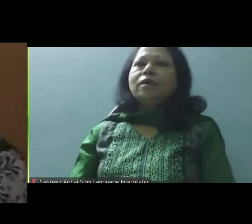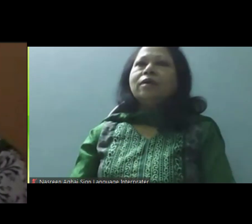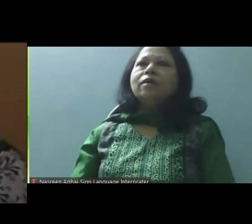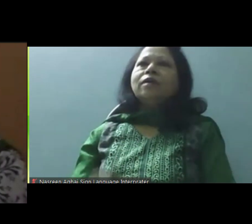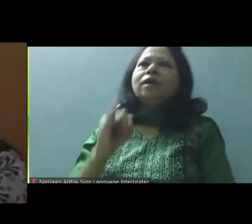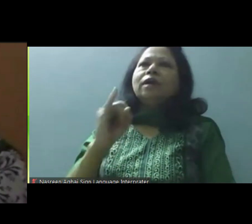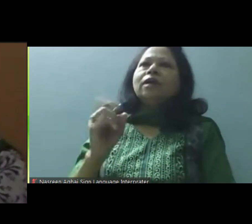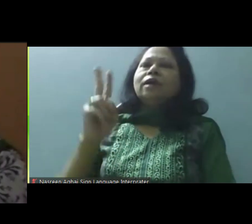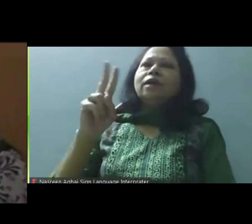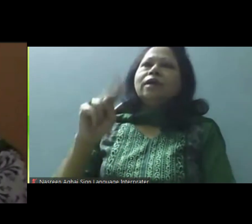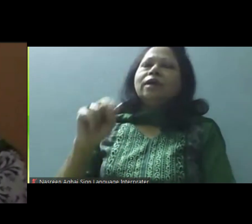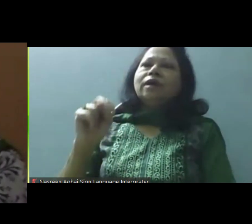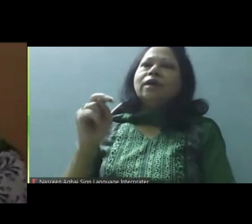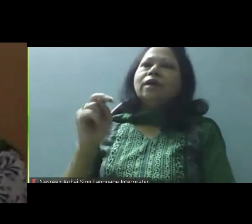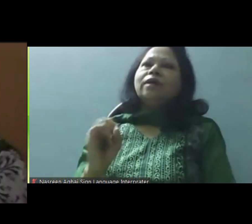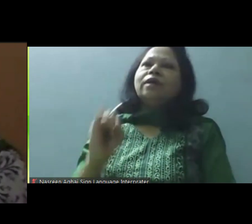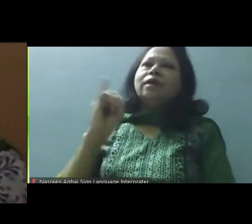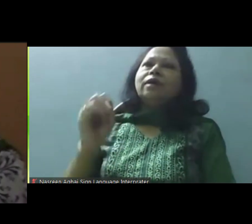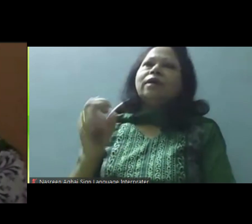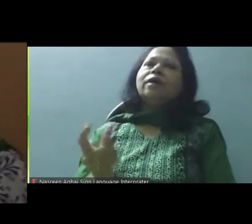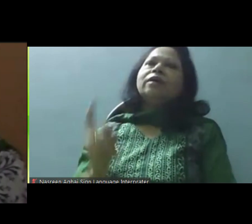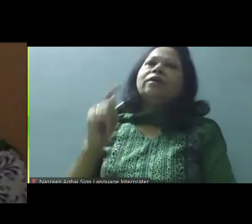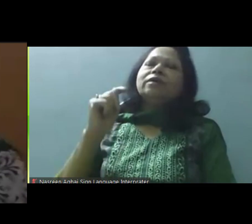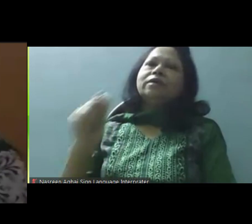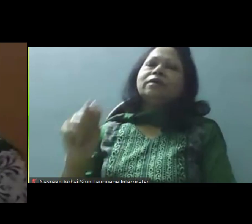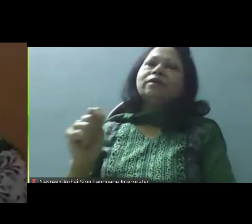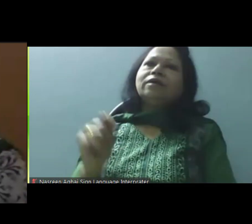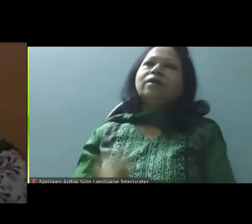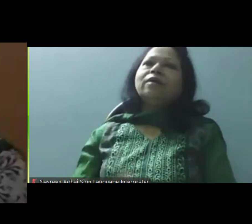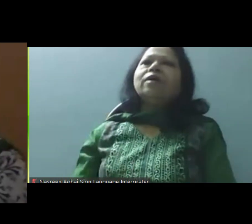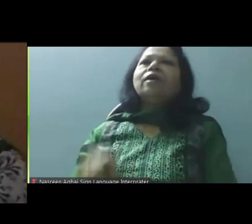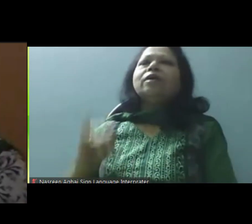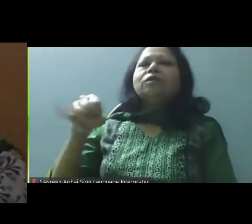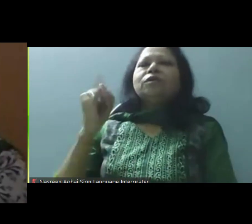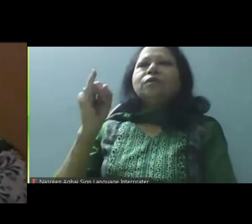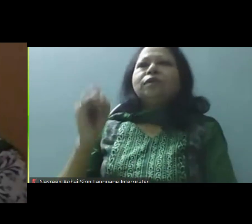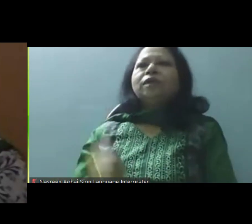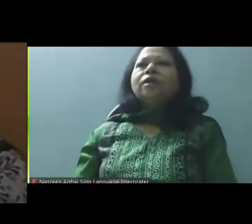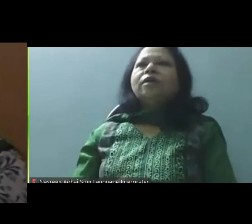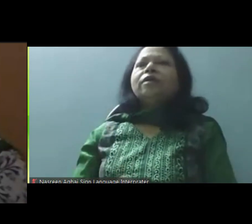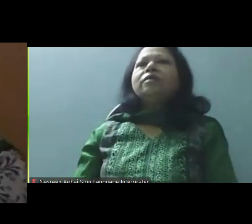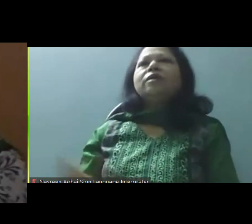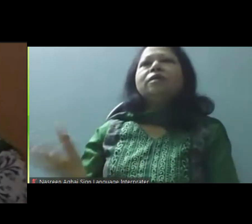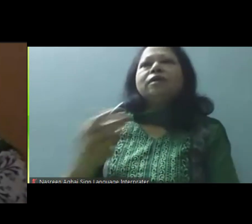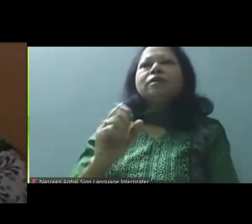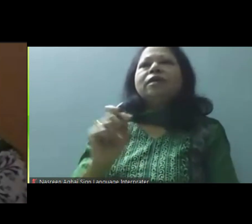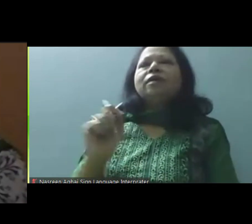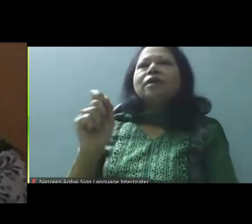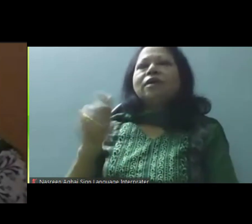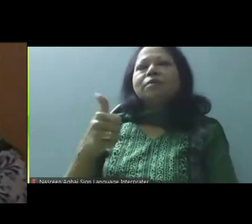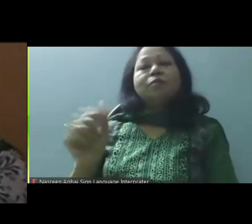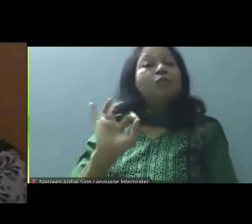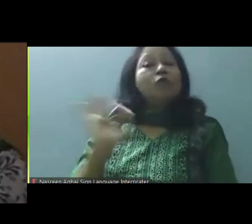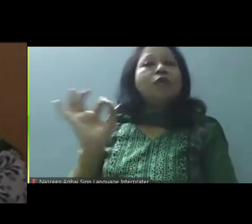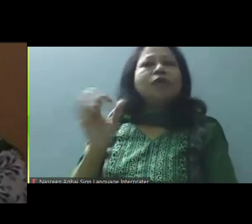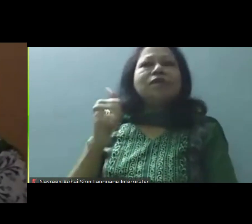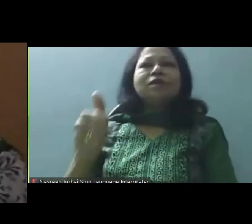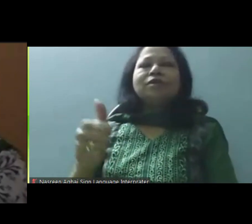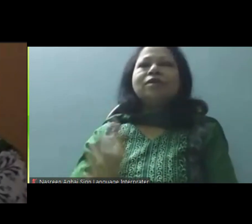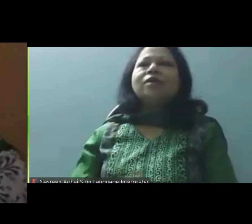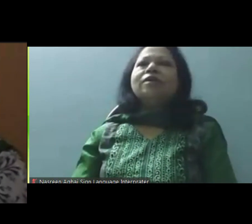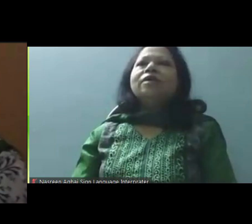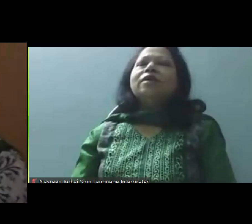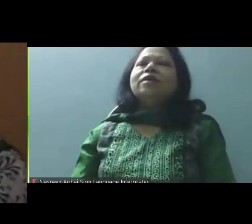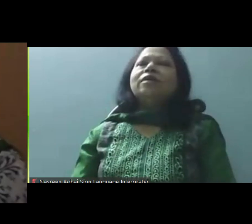INIT and other than Mr. Tingbin and Mr. Julius doing marvelous job for people